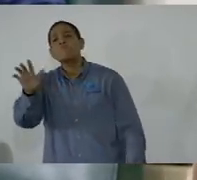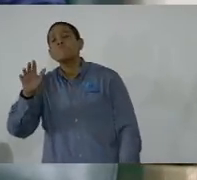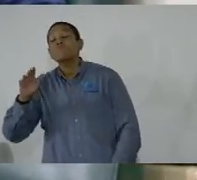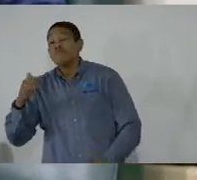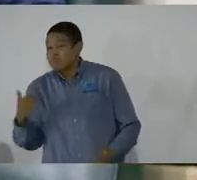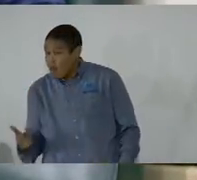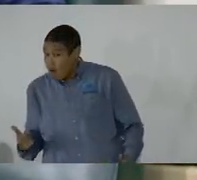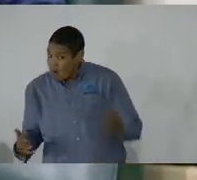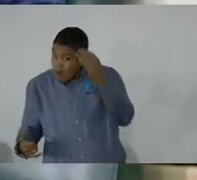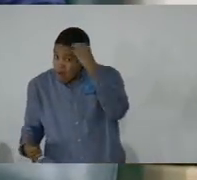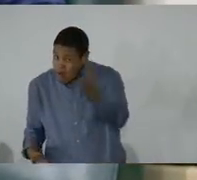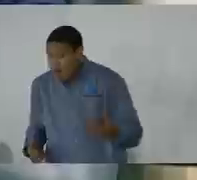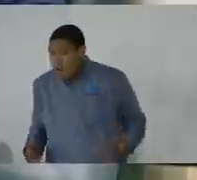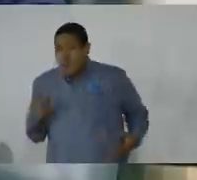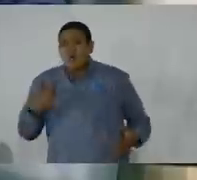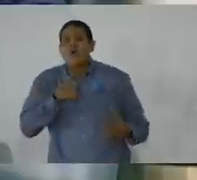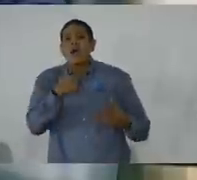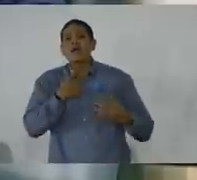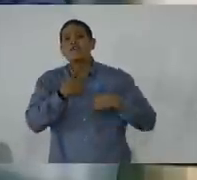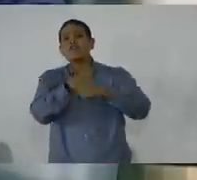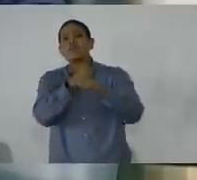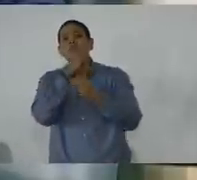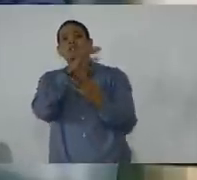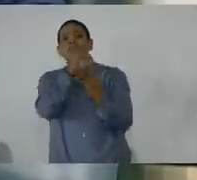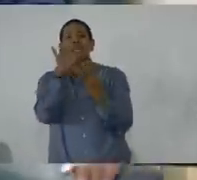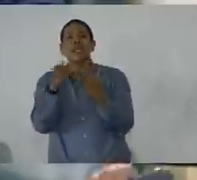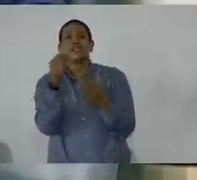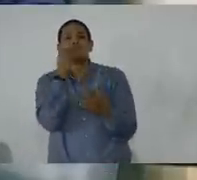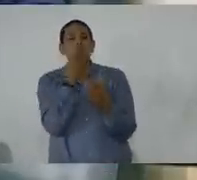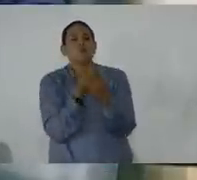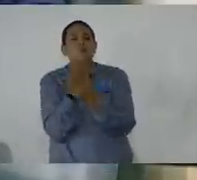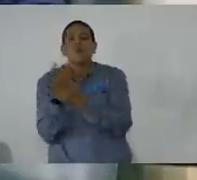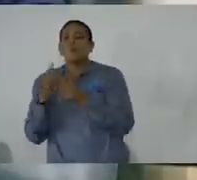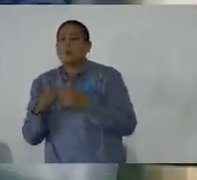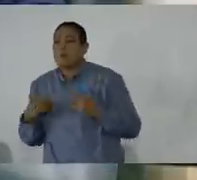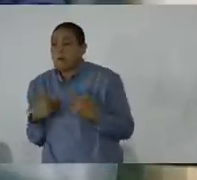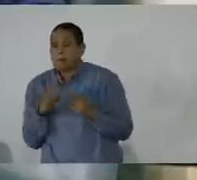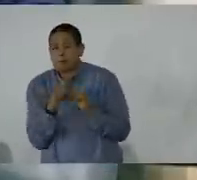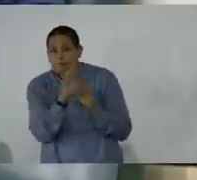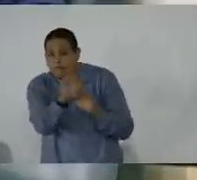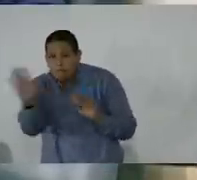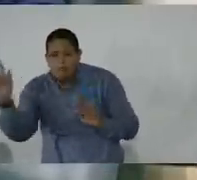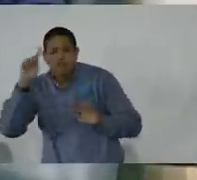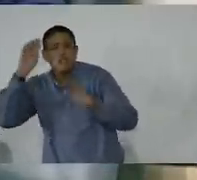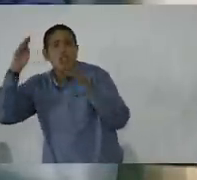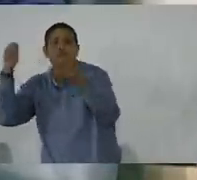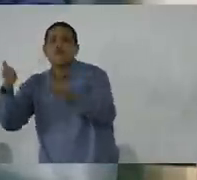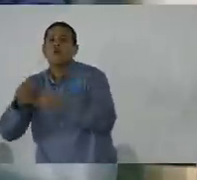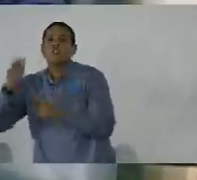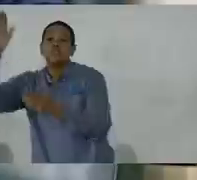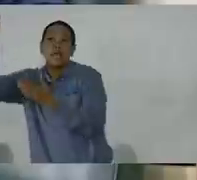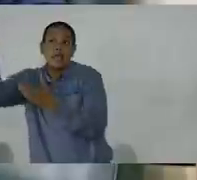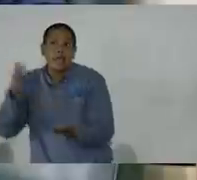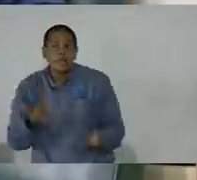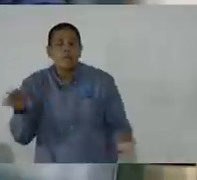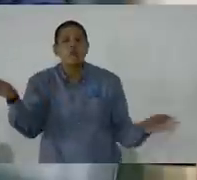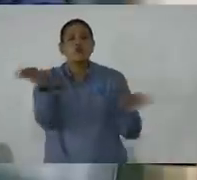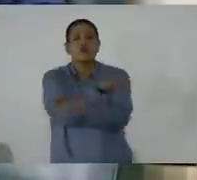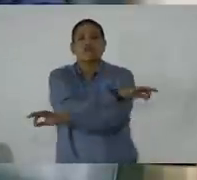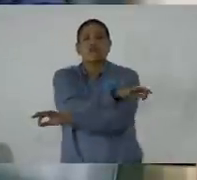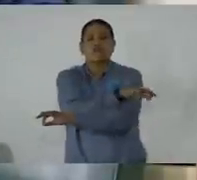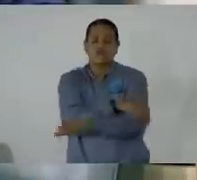Speaker, we have the production of selected crops and livestock directed towards import substitution and